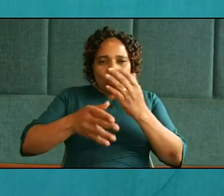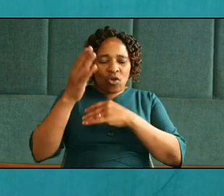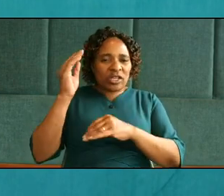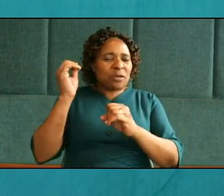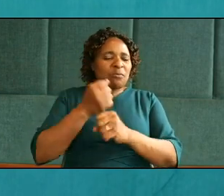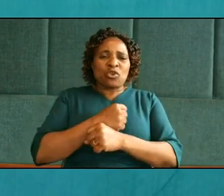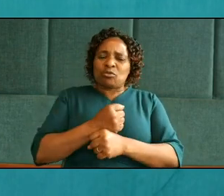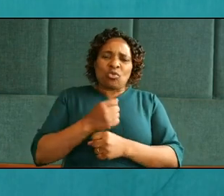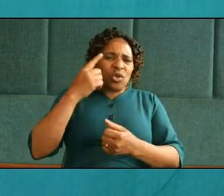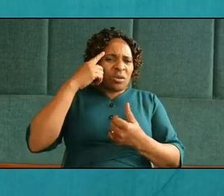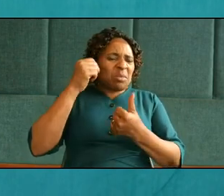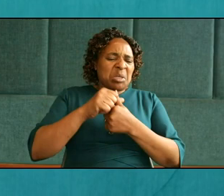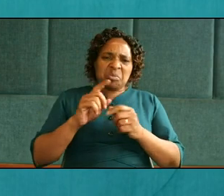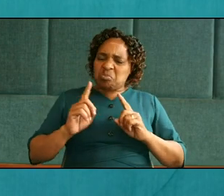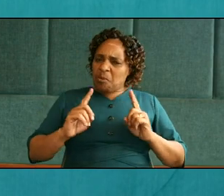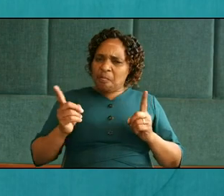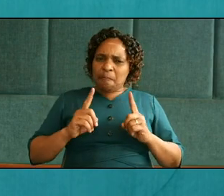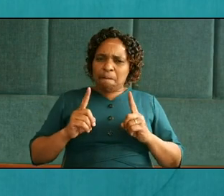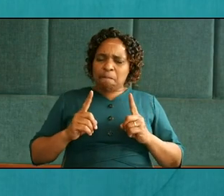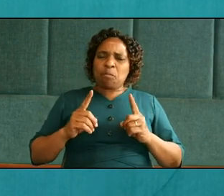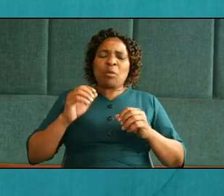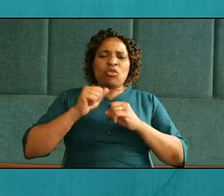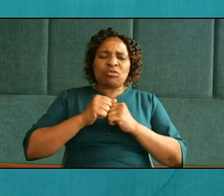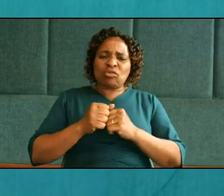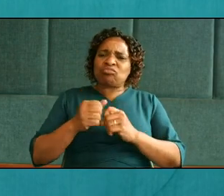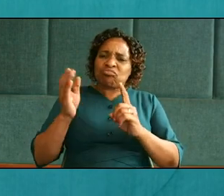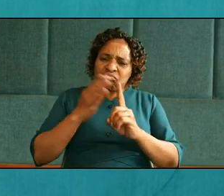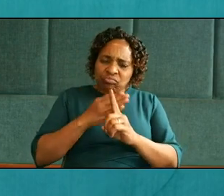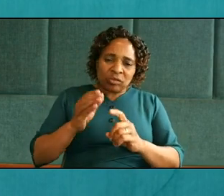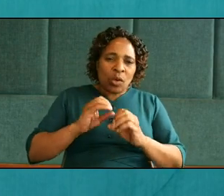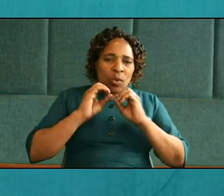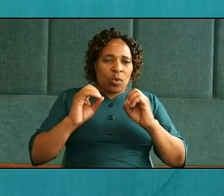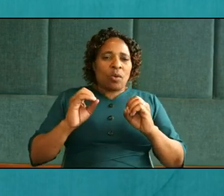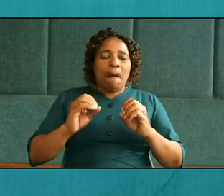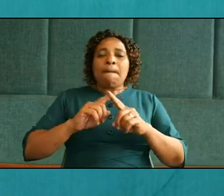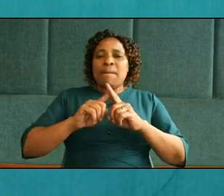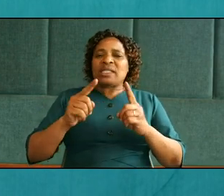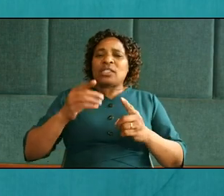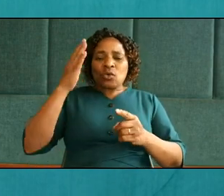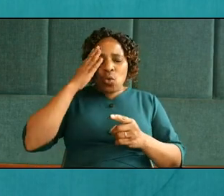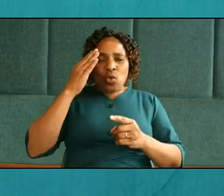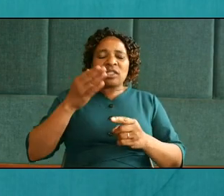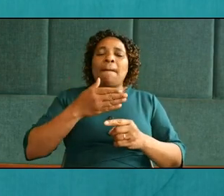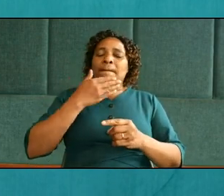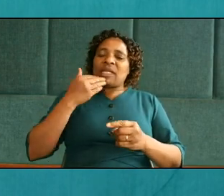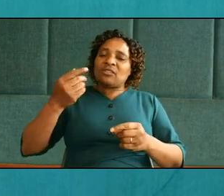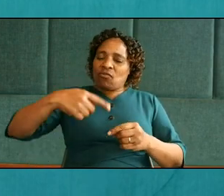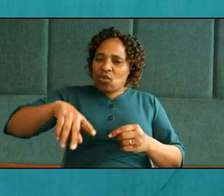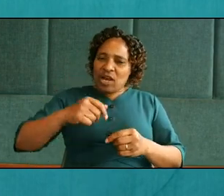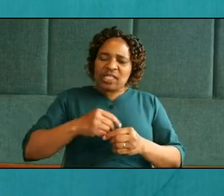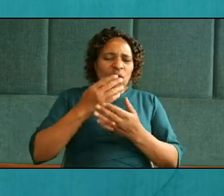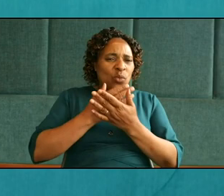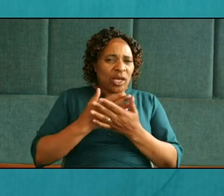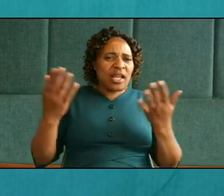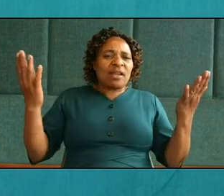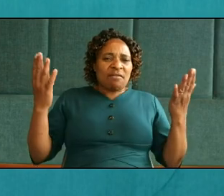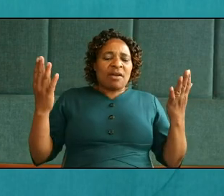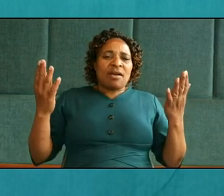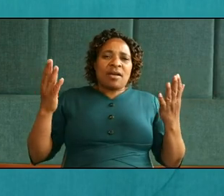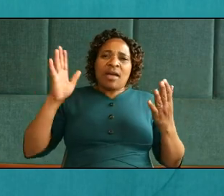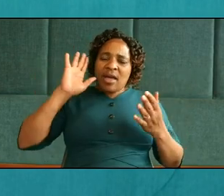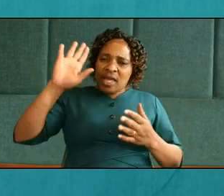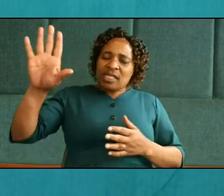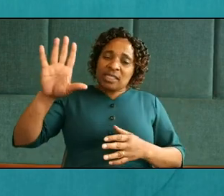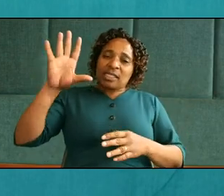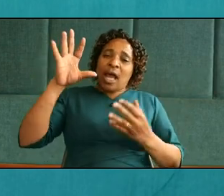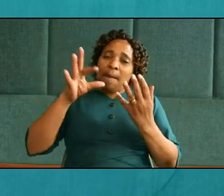doesn't need to be reminded, he doesn't need to be coaxed. Nothing. He knows what is best for us, and whenever it is his